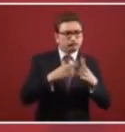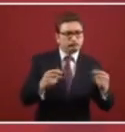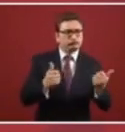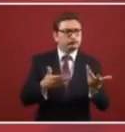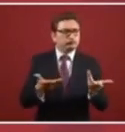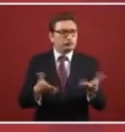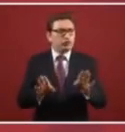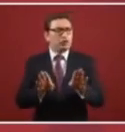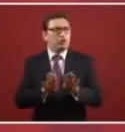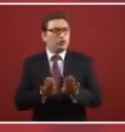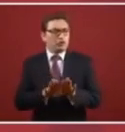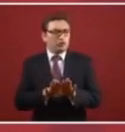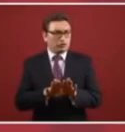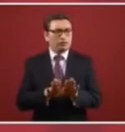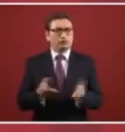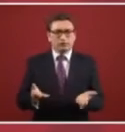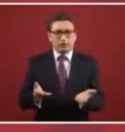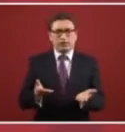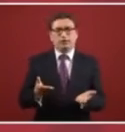lo estamos